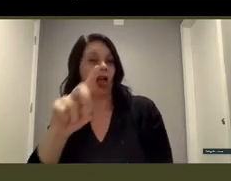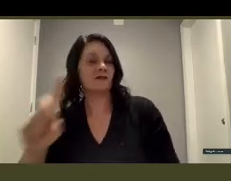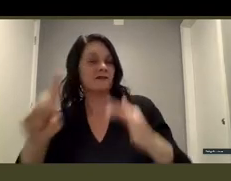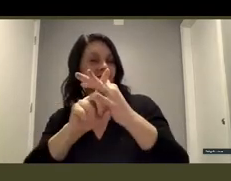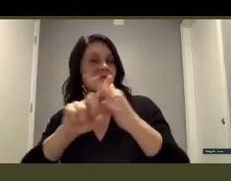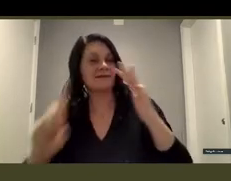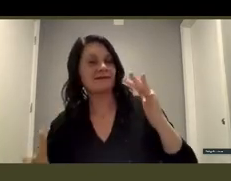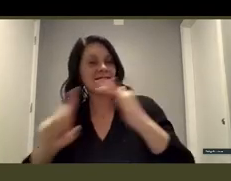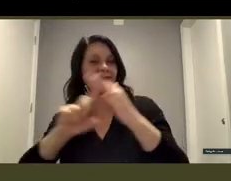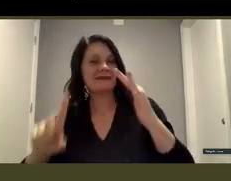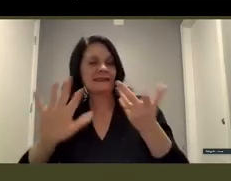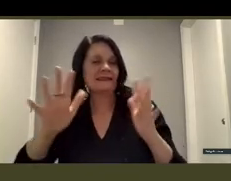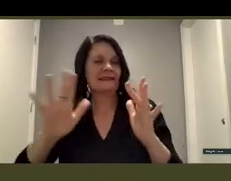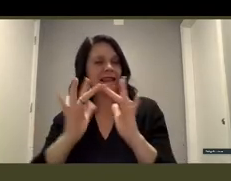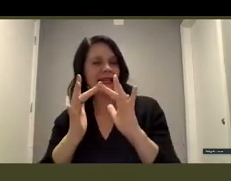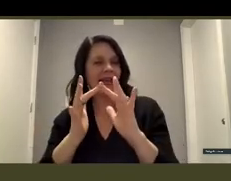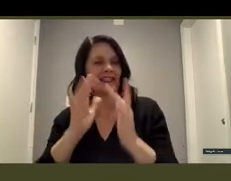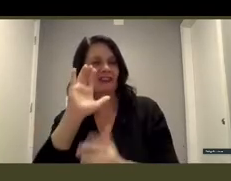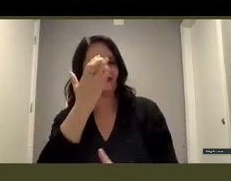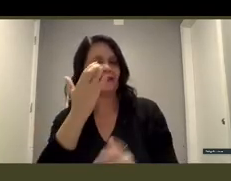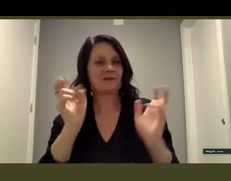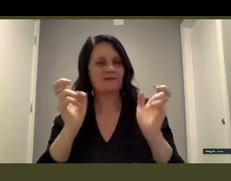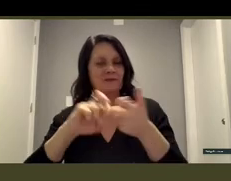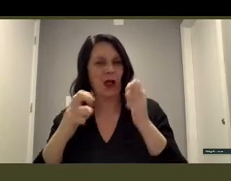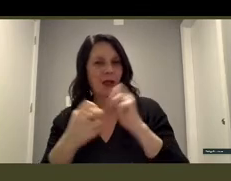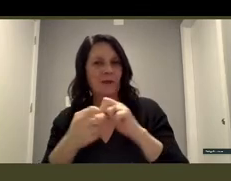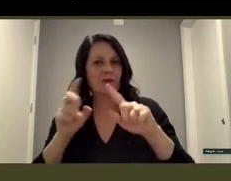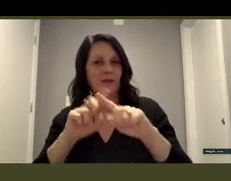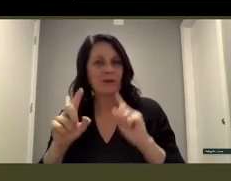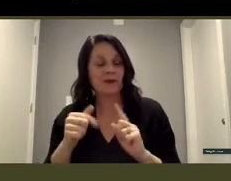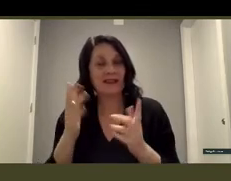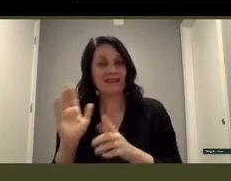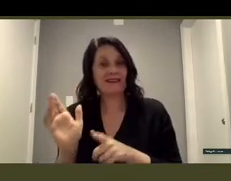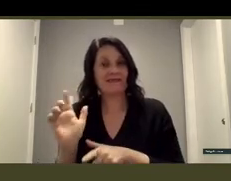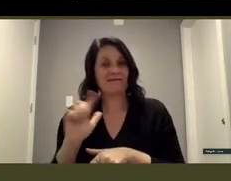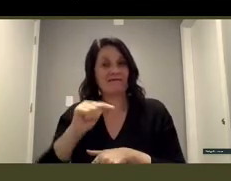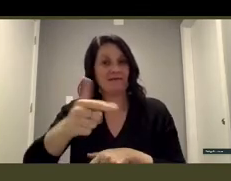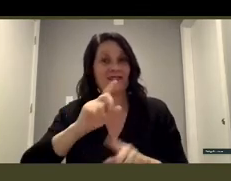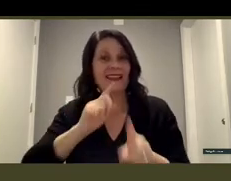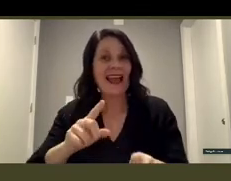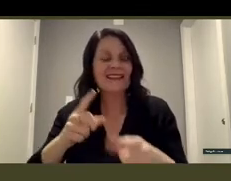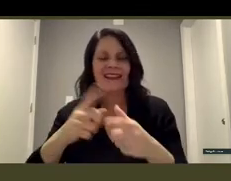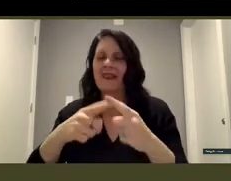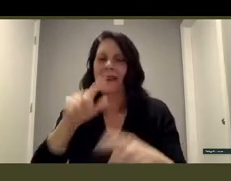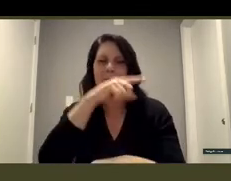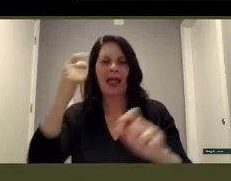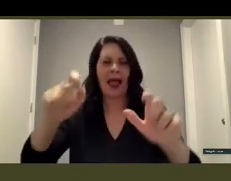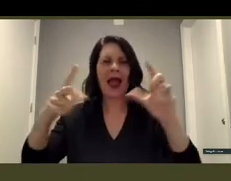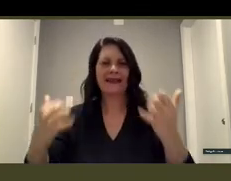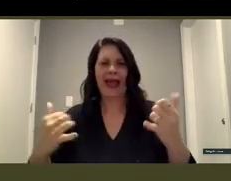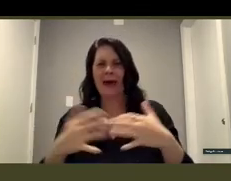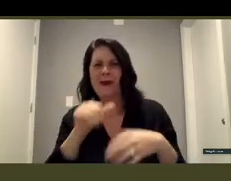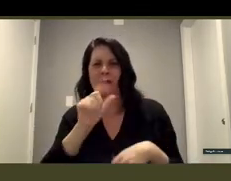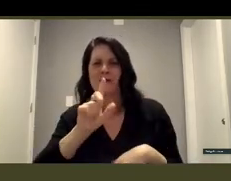kind of connection issue. I was going to come to you and then you suddenly went black on me, and we can't see